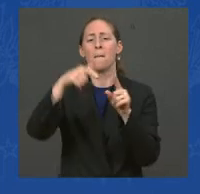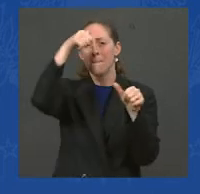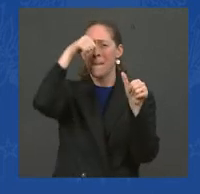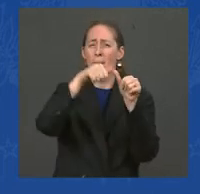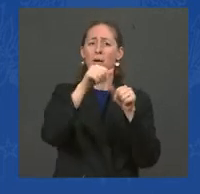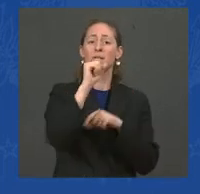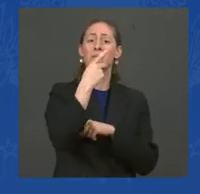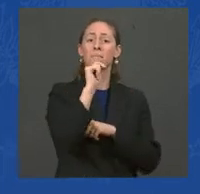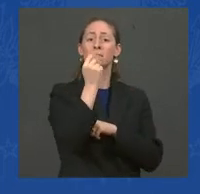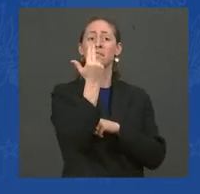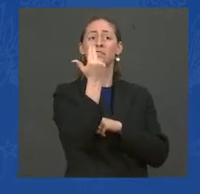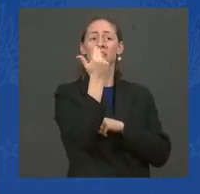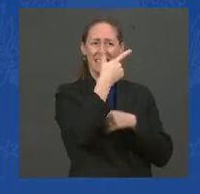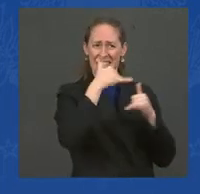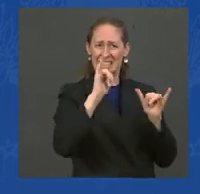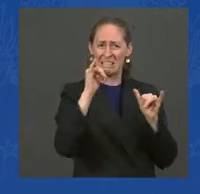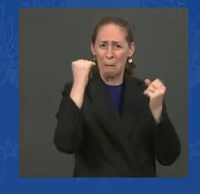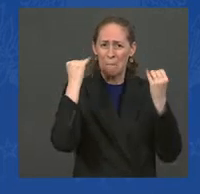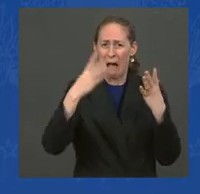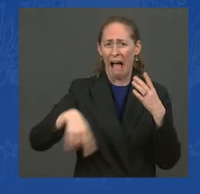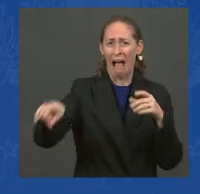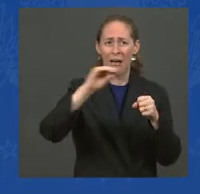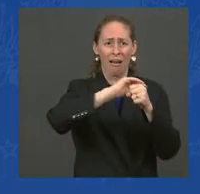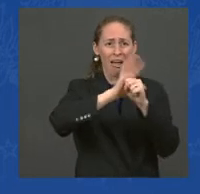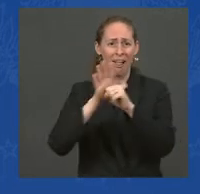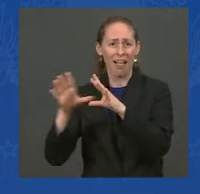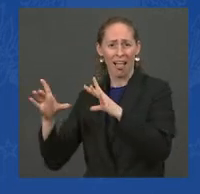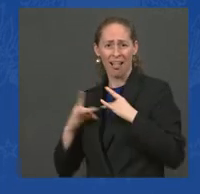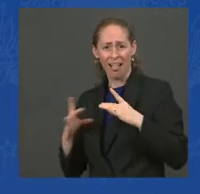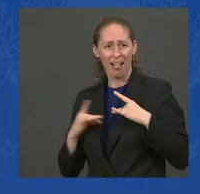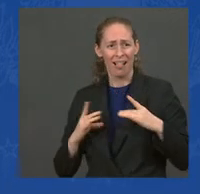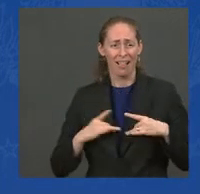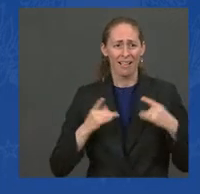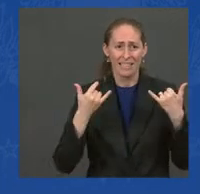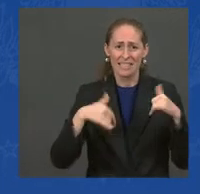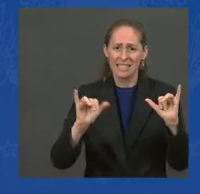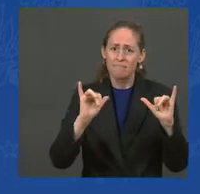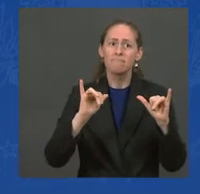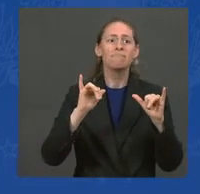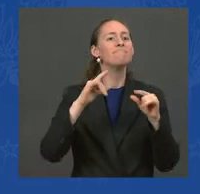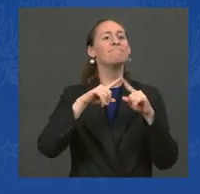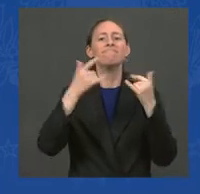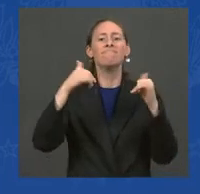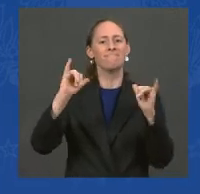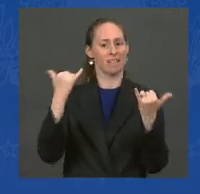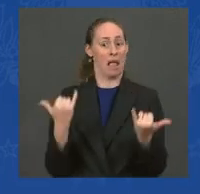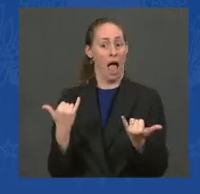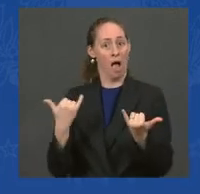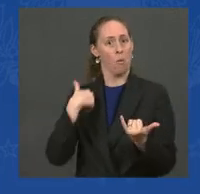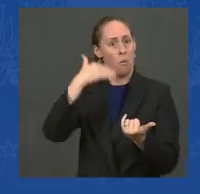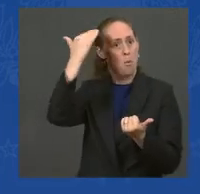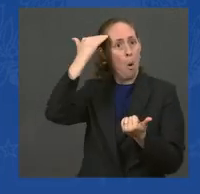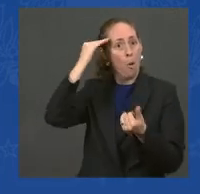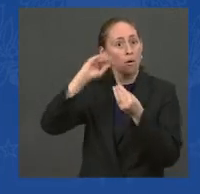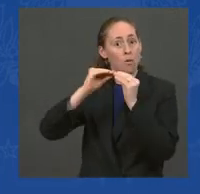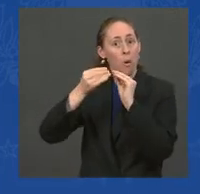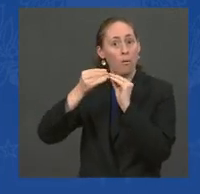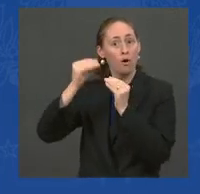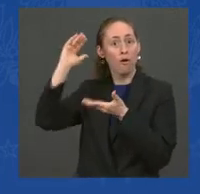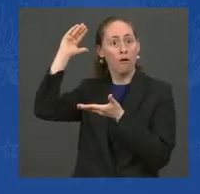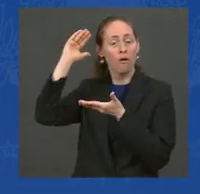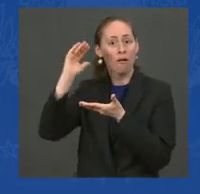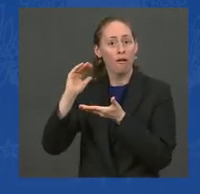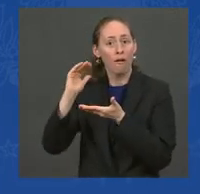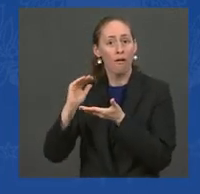150,000 per day. Since then, we've seen the daily cases fall by more than 1/3, and they're continuing to trend down.